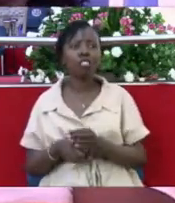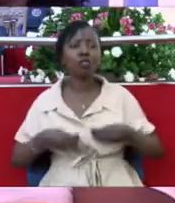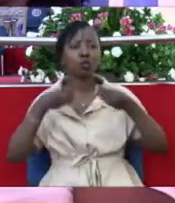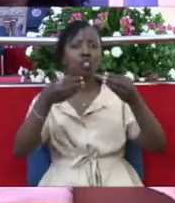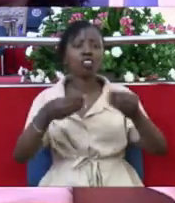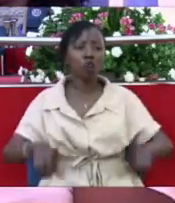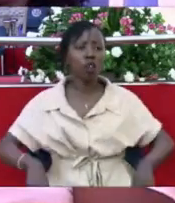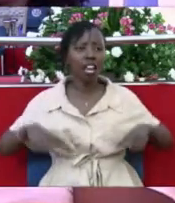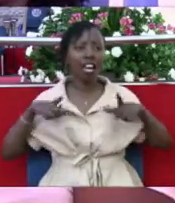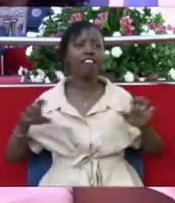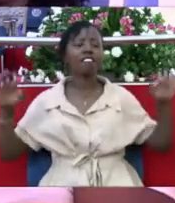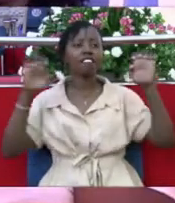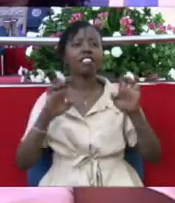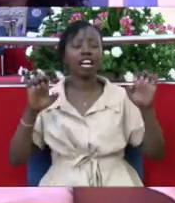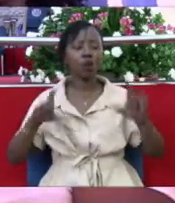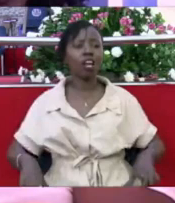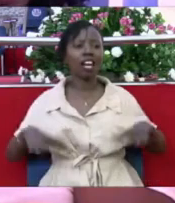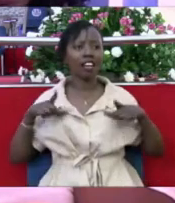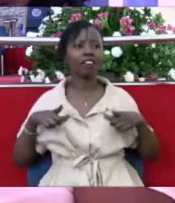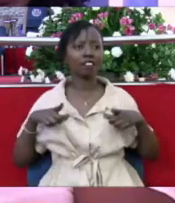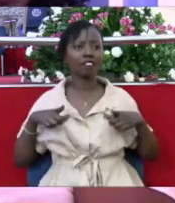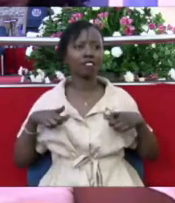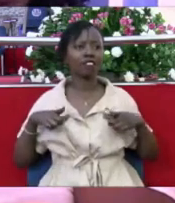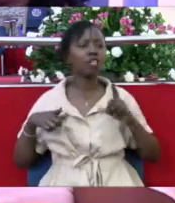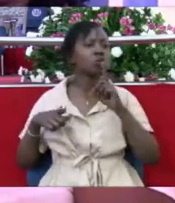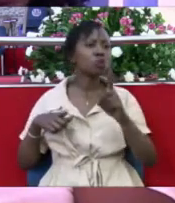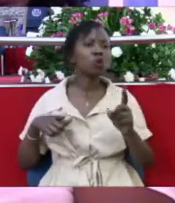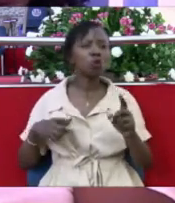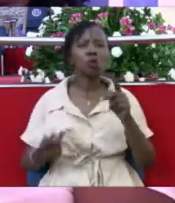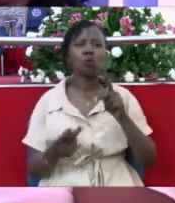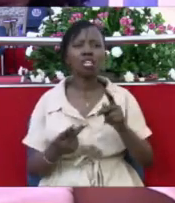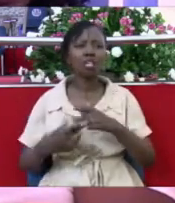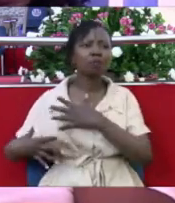wilderness. And so we put our trust in